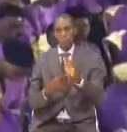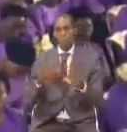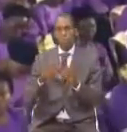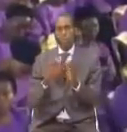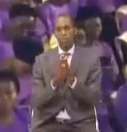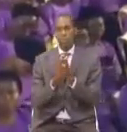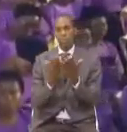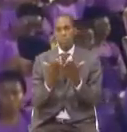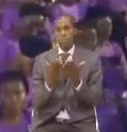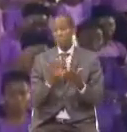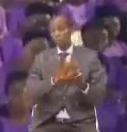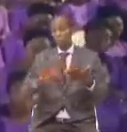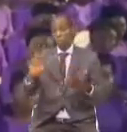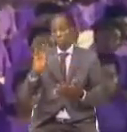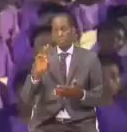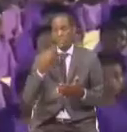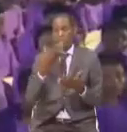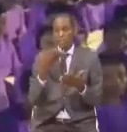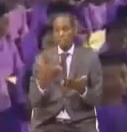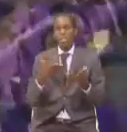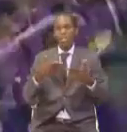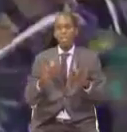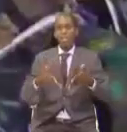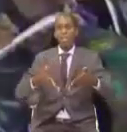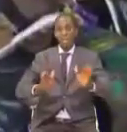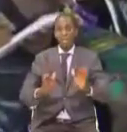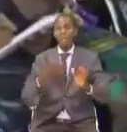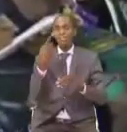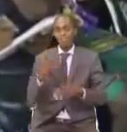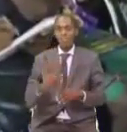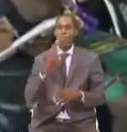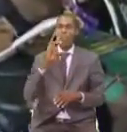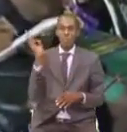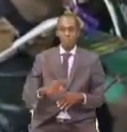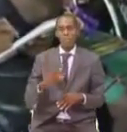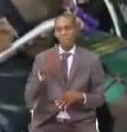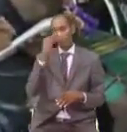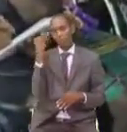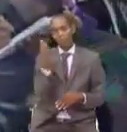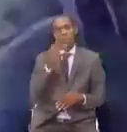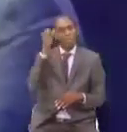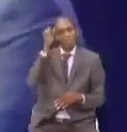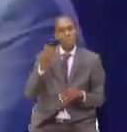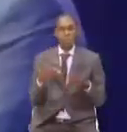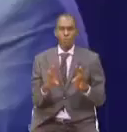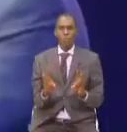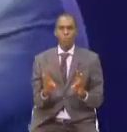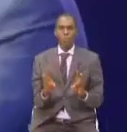it says, let the wicked forsake his way. That's what made us odious,